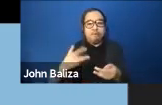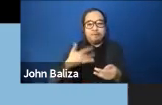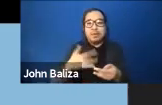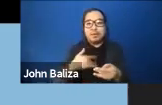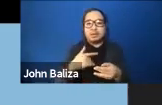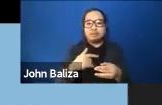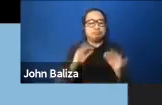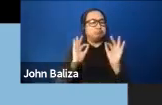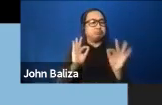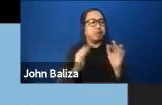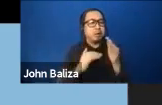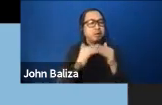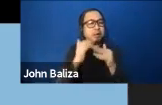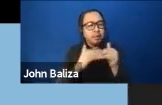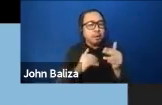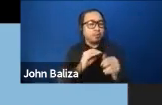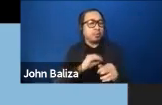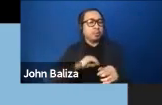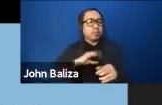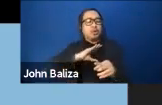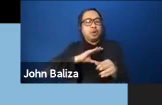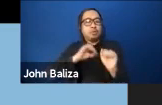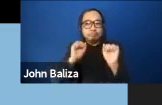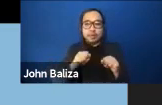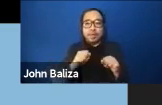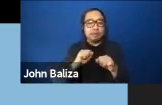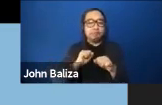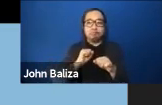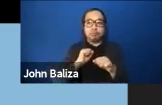feel confident to work with our network to